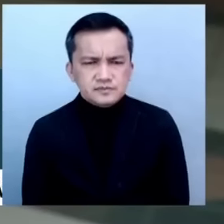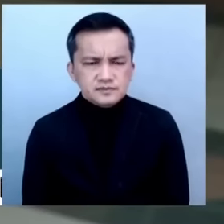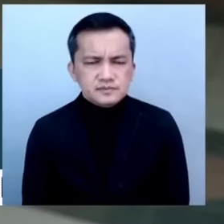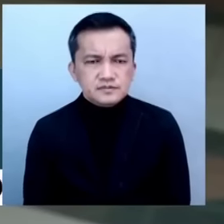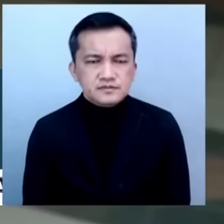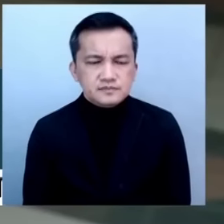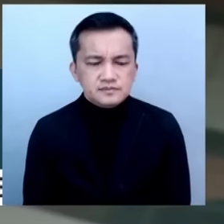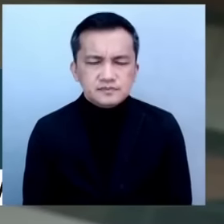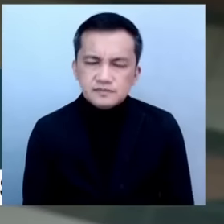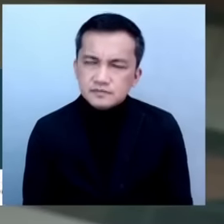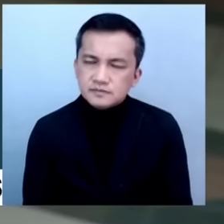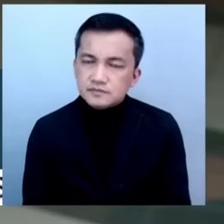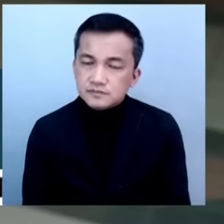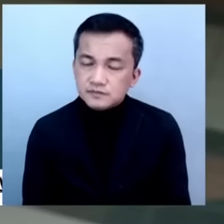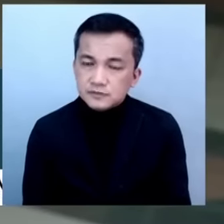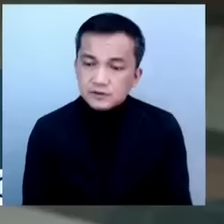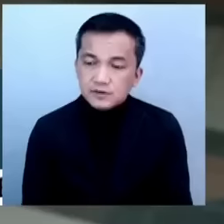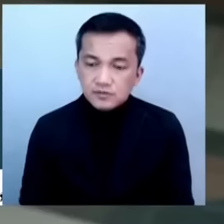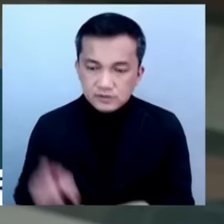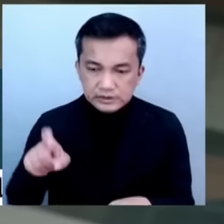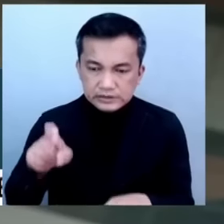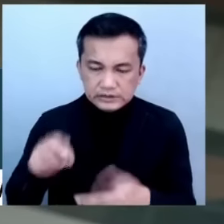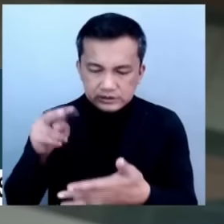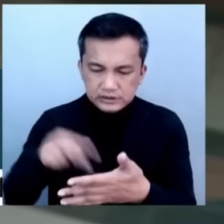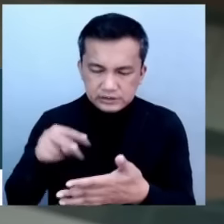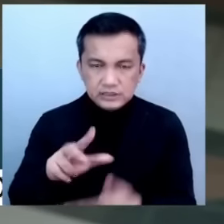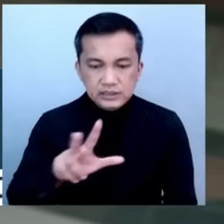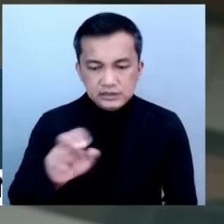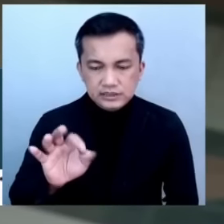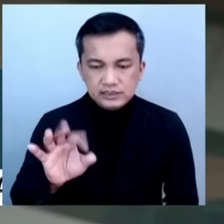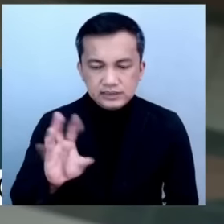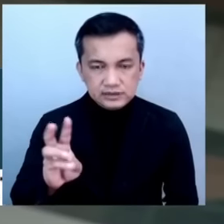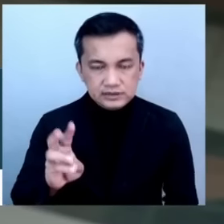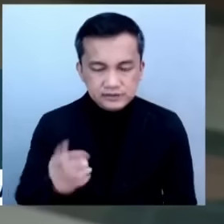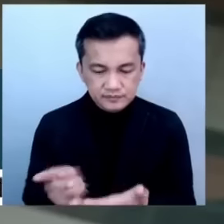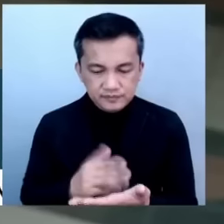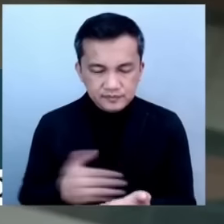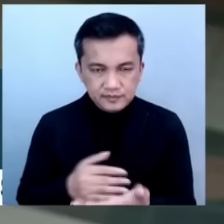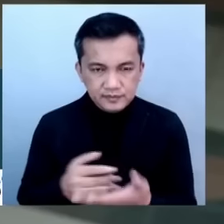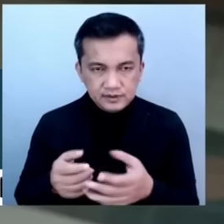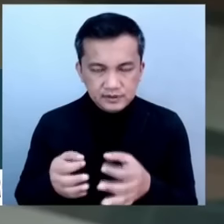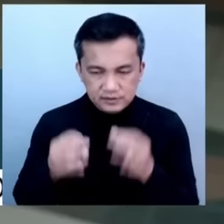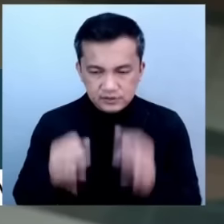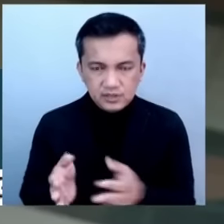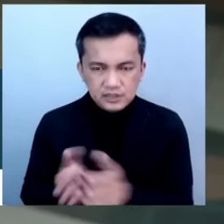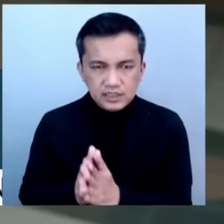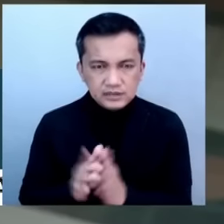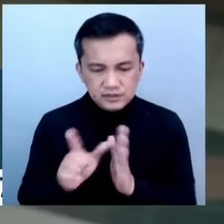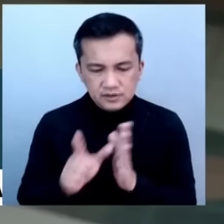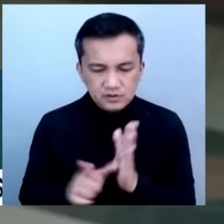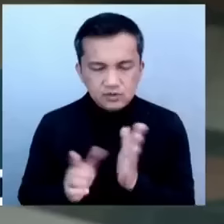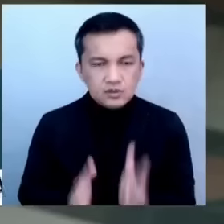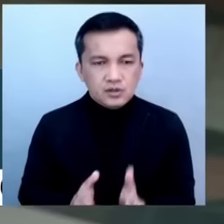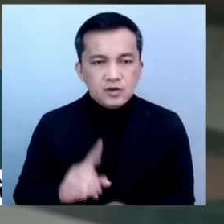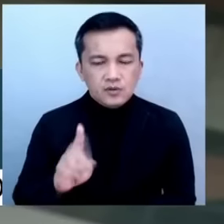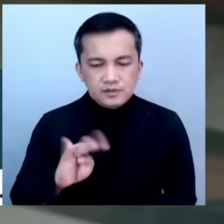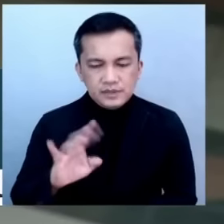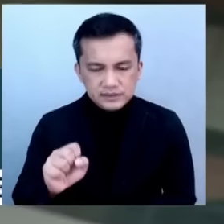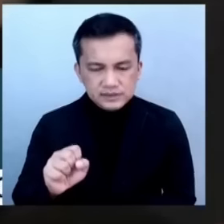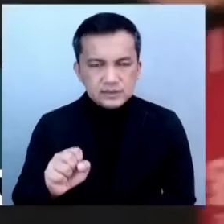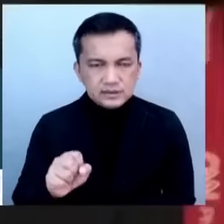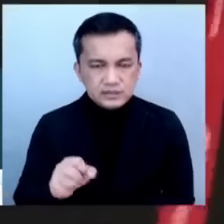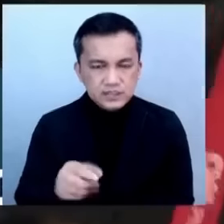Carmina, we still have to read through the 396-page decision. We asked the lawyers on what the basis of the direct and indirect bribery